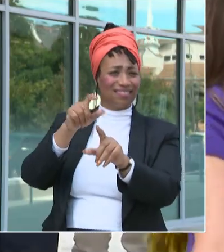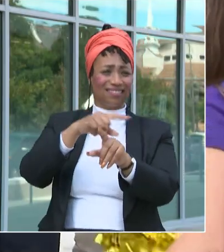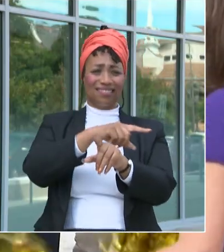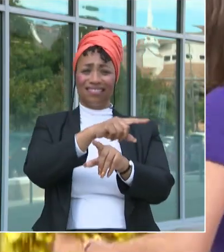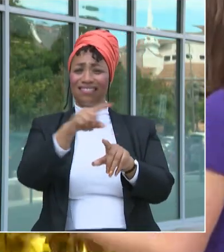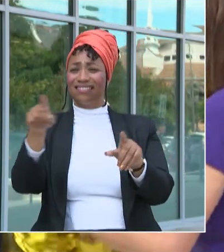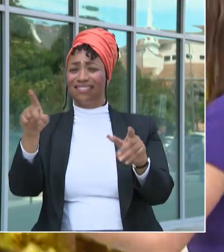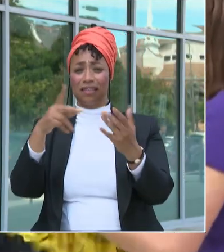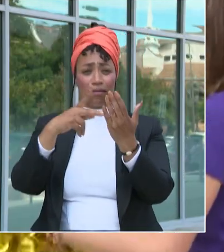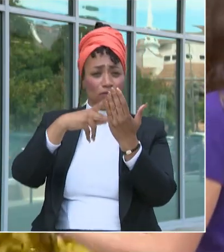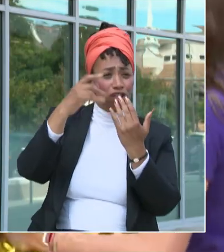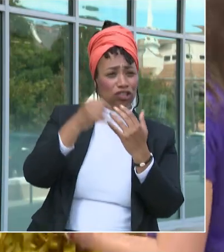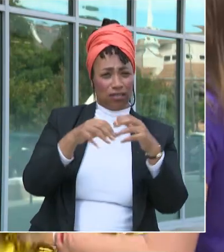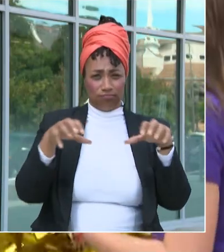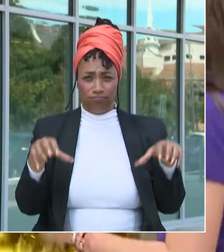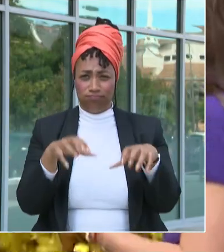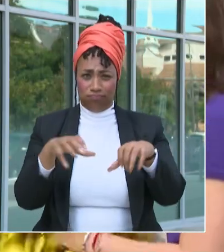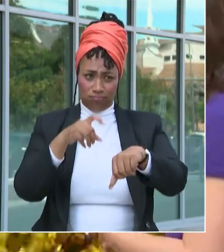project